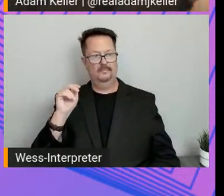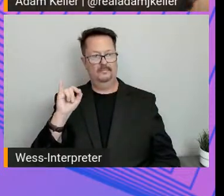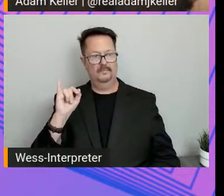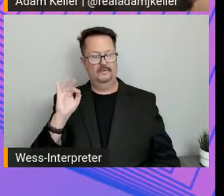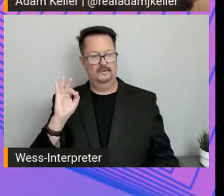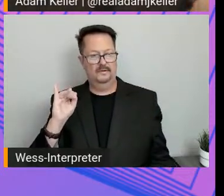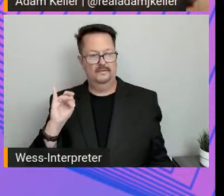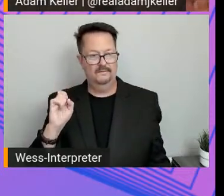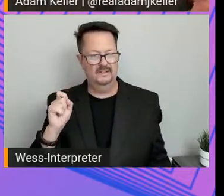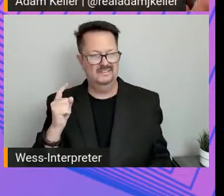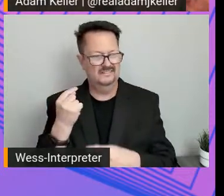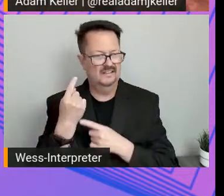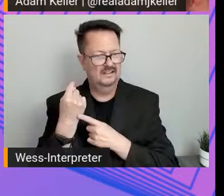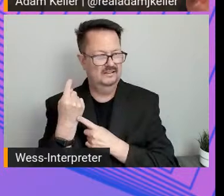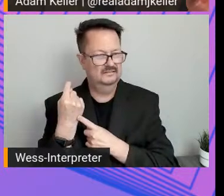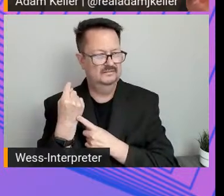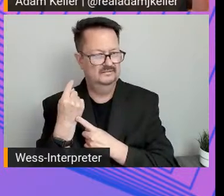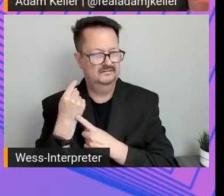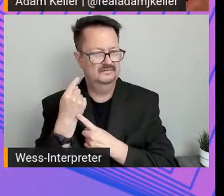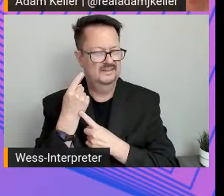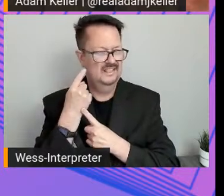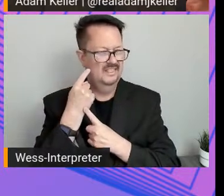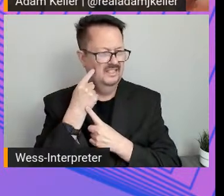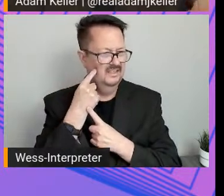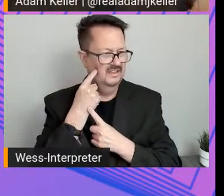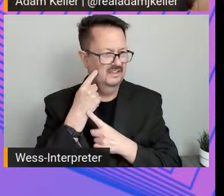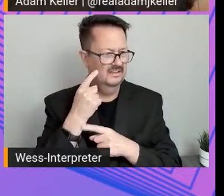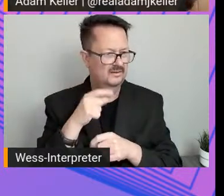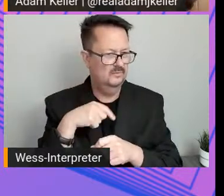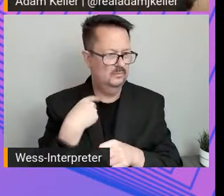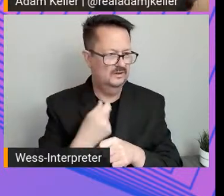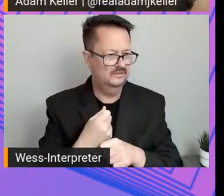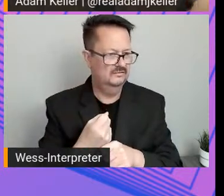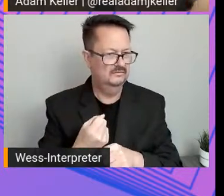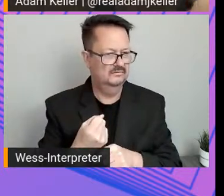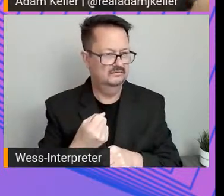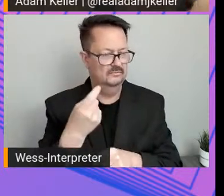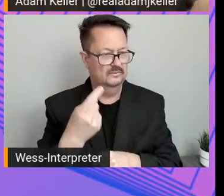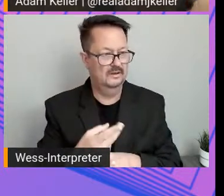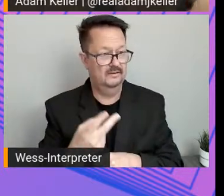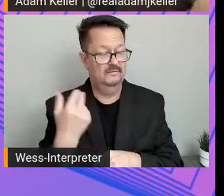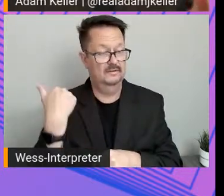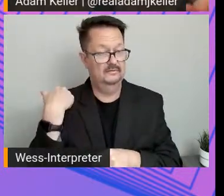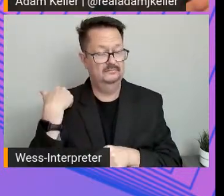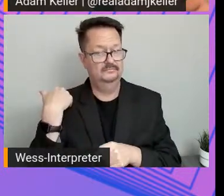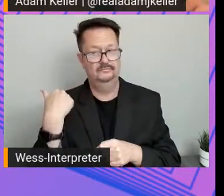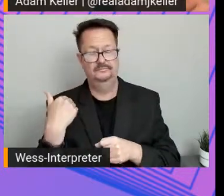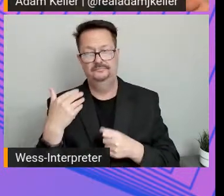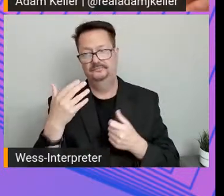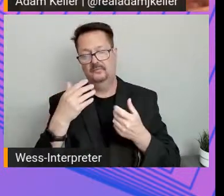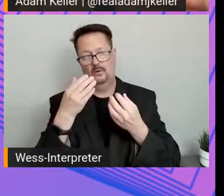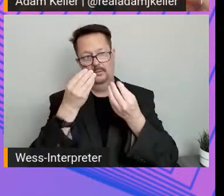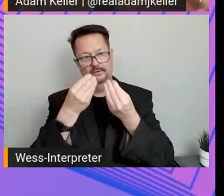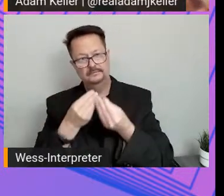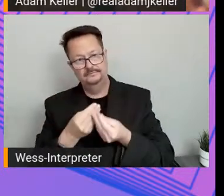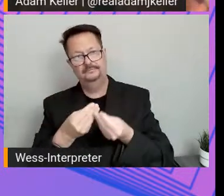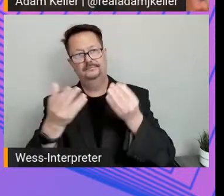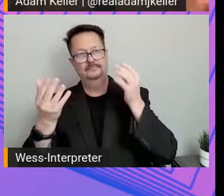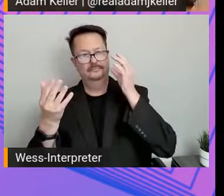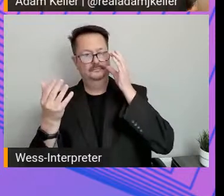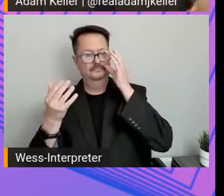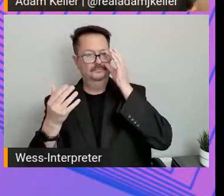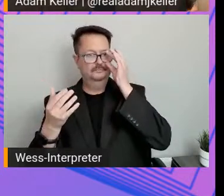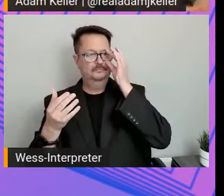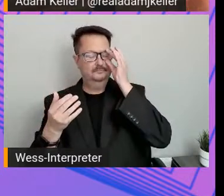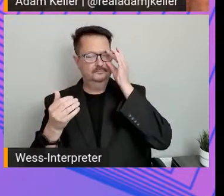last year, or I believe it's actually a year or year and a half or so ago, we released, or maybe 2 years ago, we released